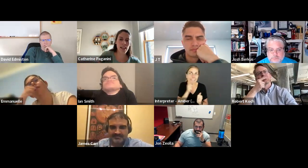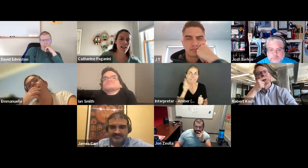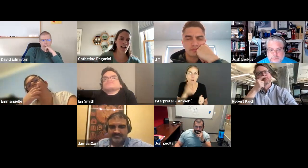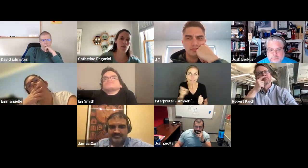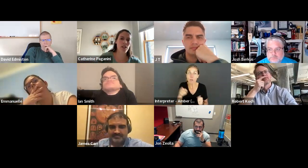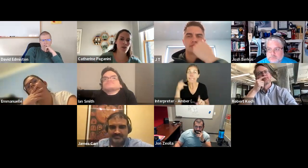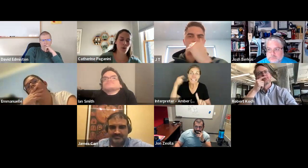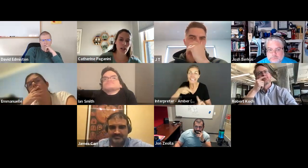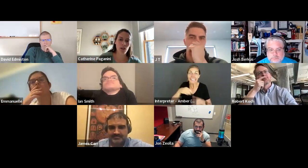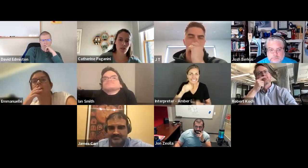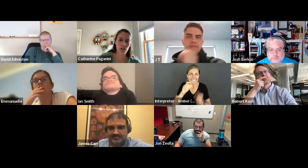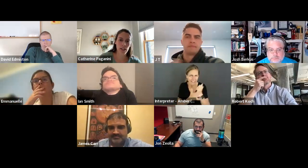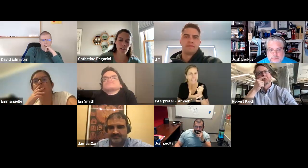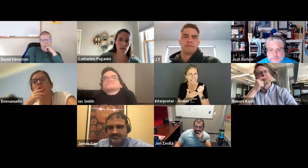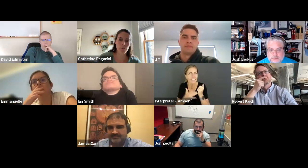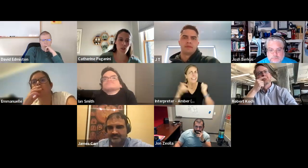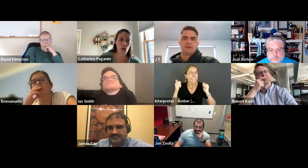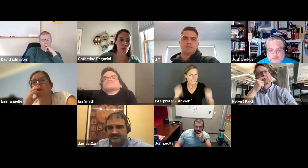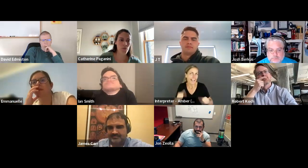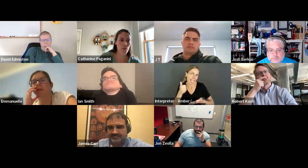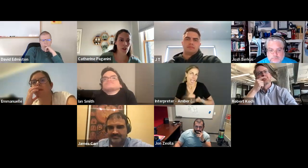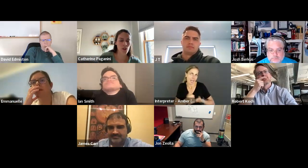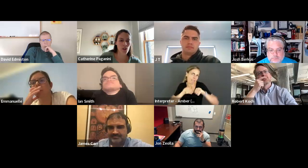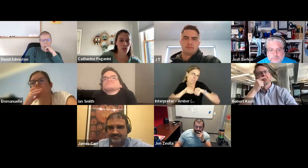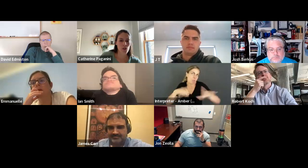like, they can help us get the word out, right? So